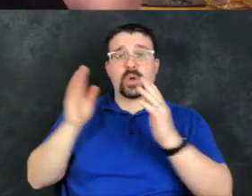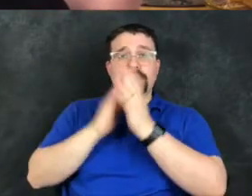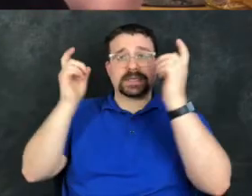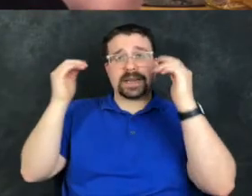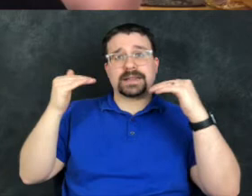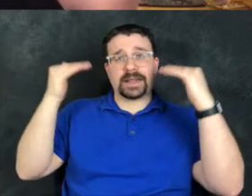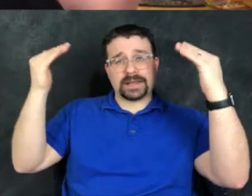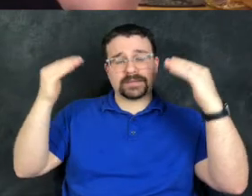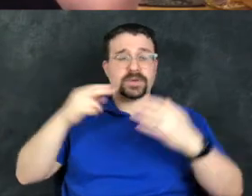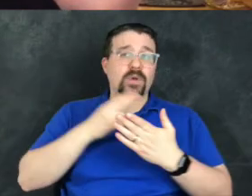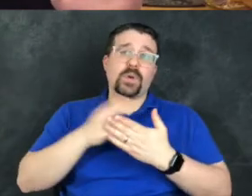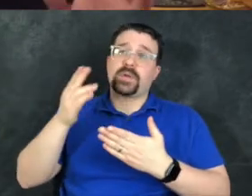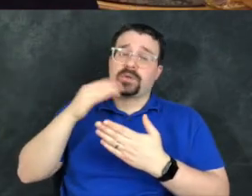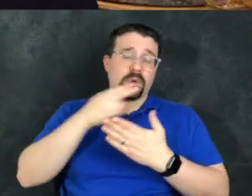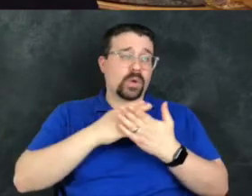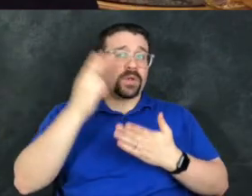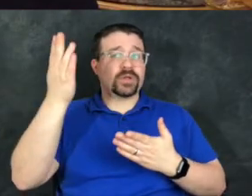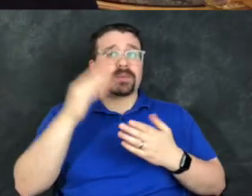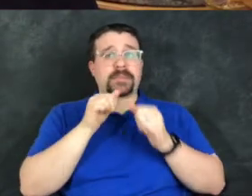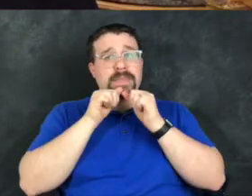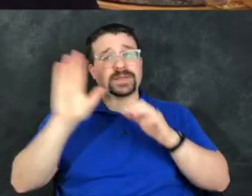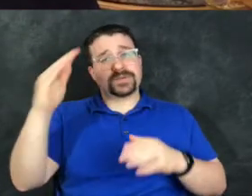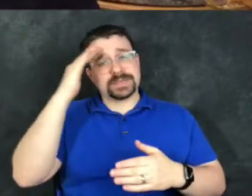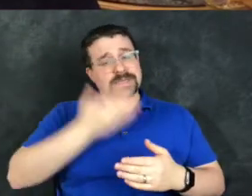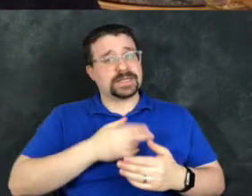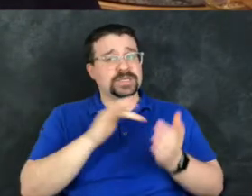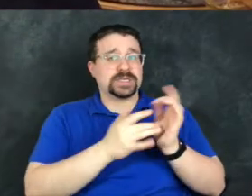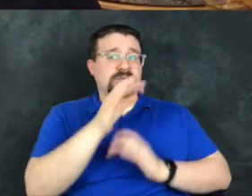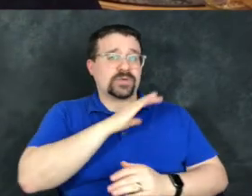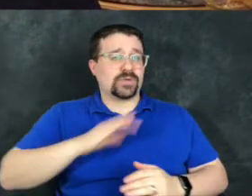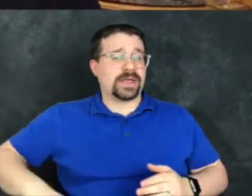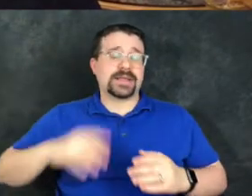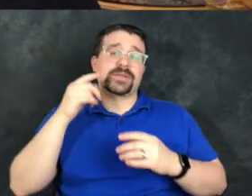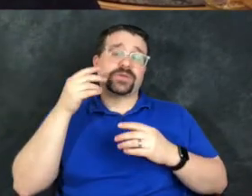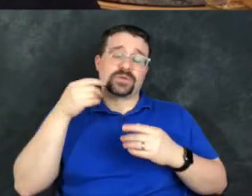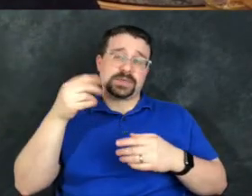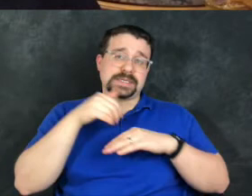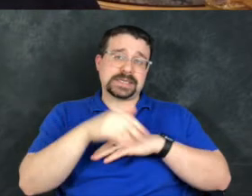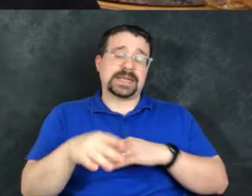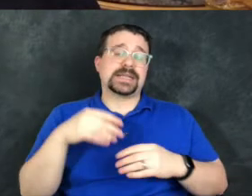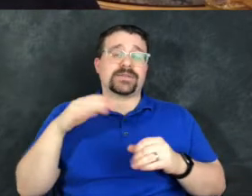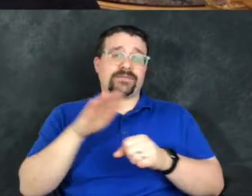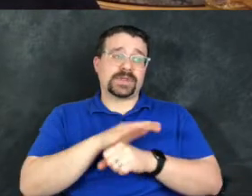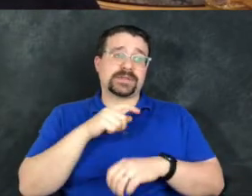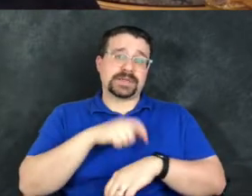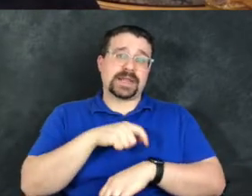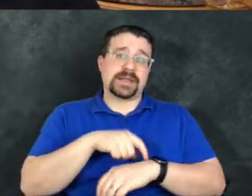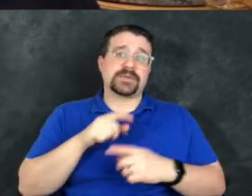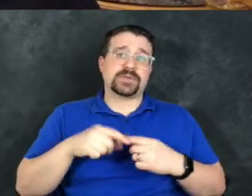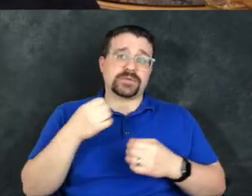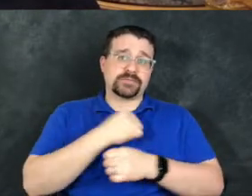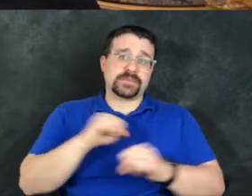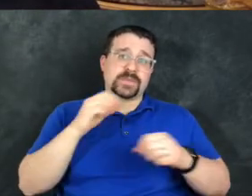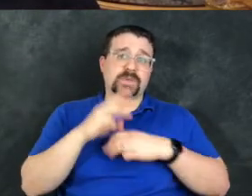Hosanna in the highest. Holy are you, and blessed is your Son, Jesus Christ, whom you sent in